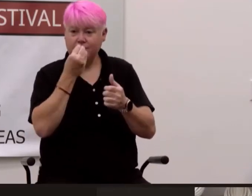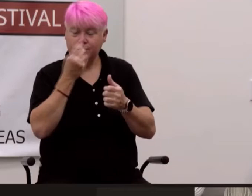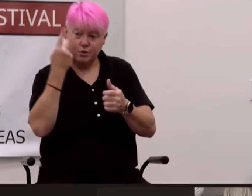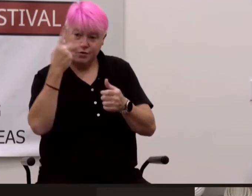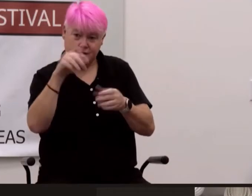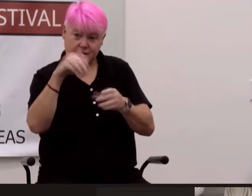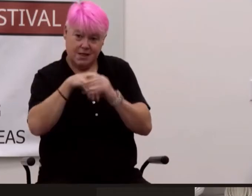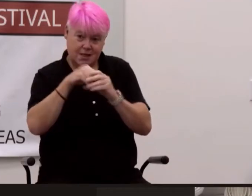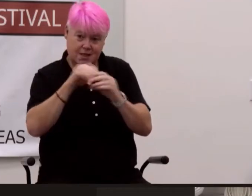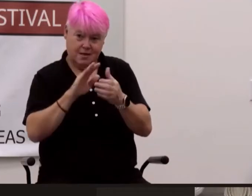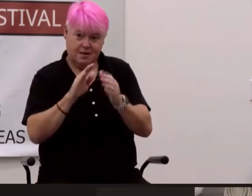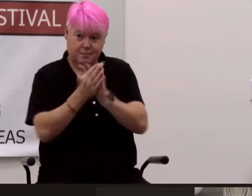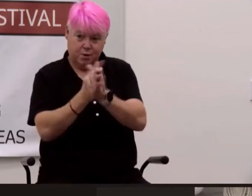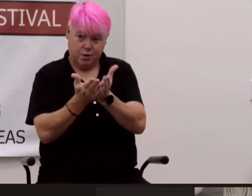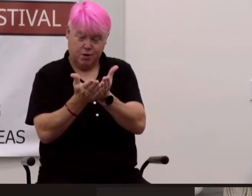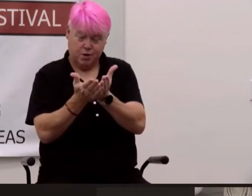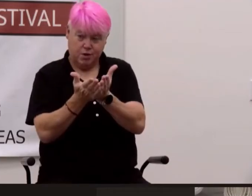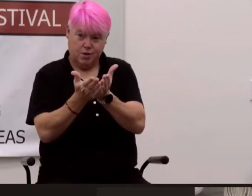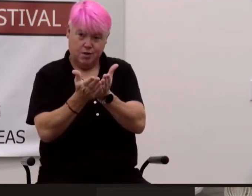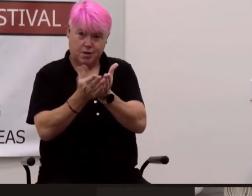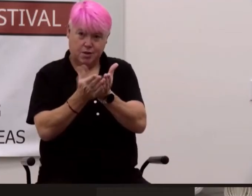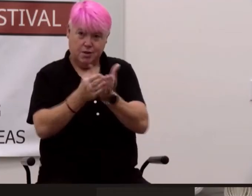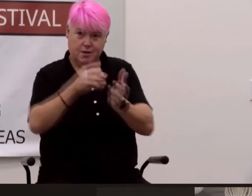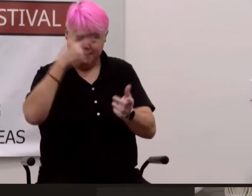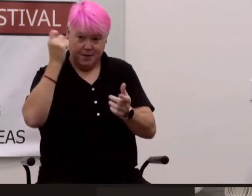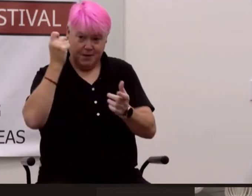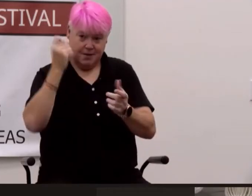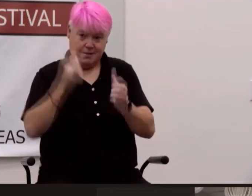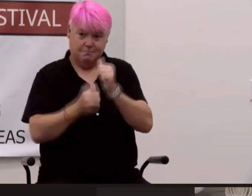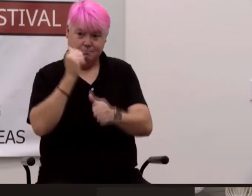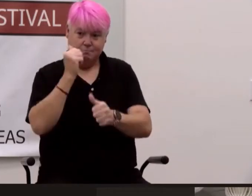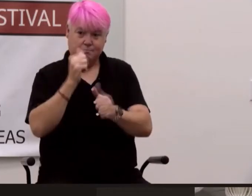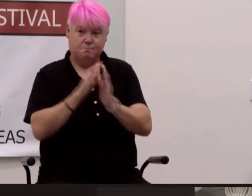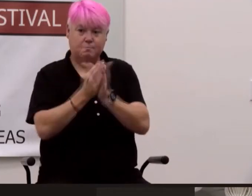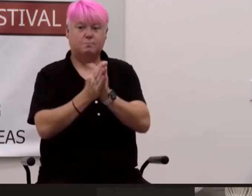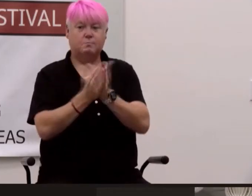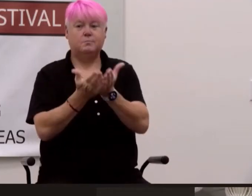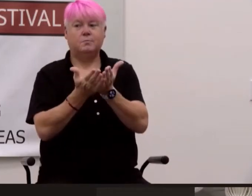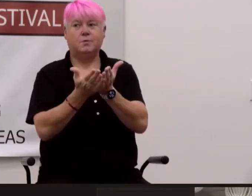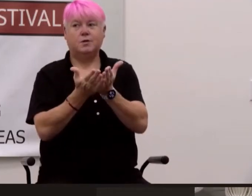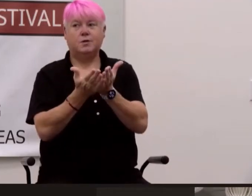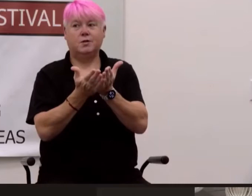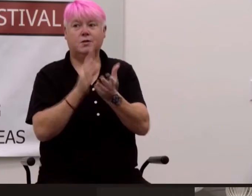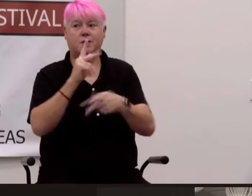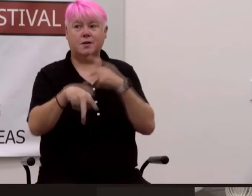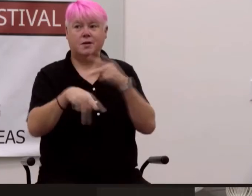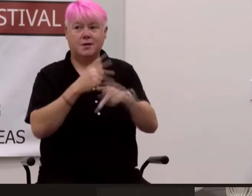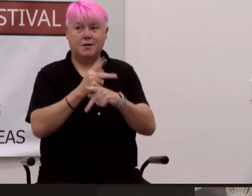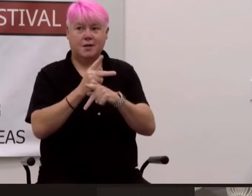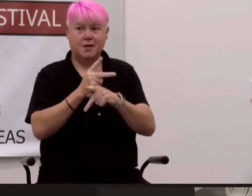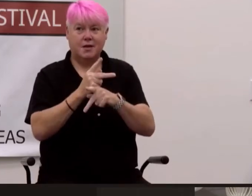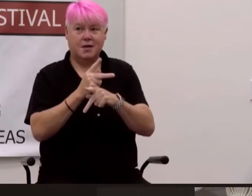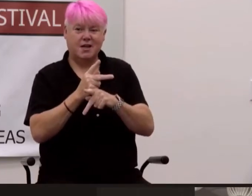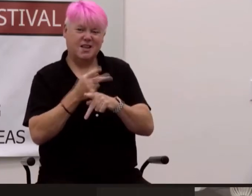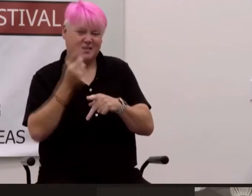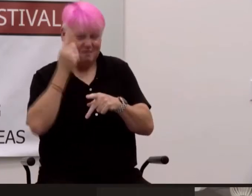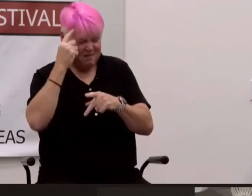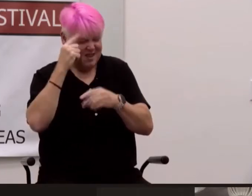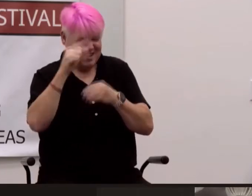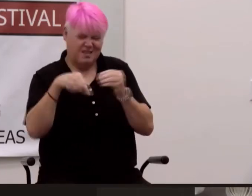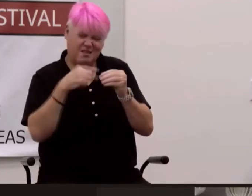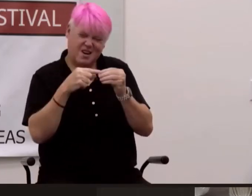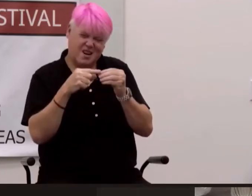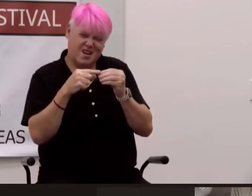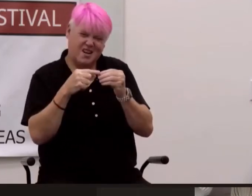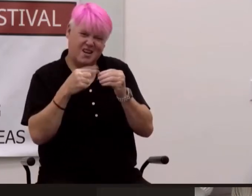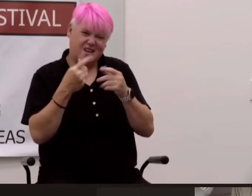the cookbook, because like most books, you kind of cast around in the dark and you try this